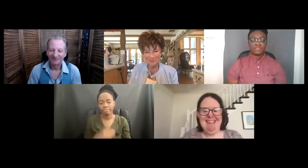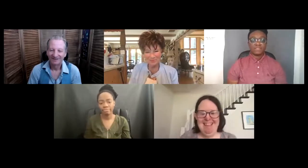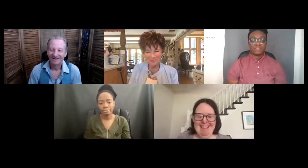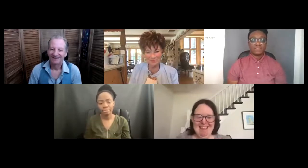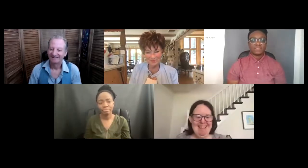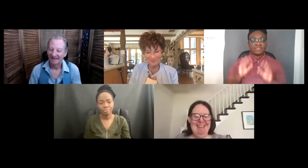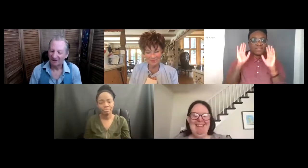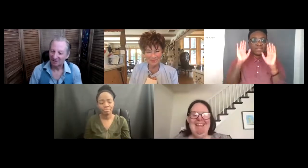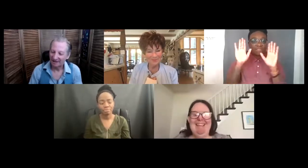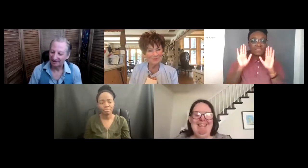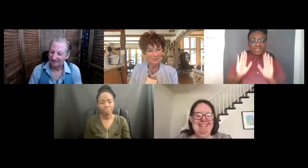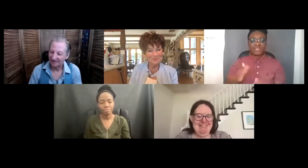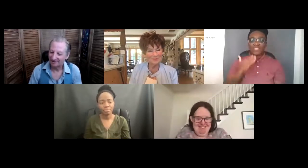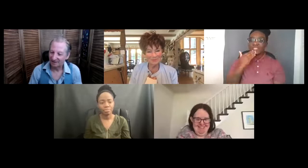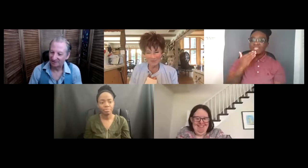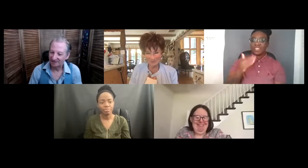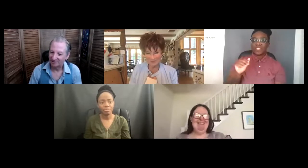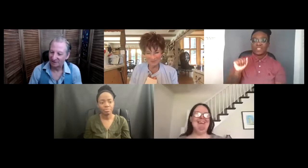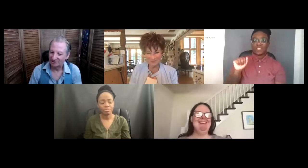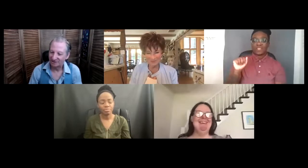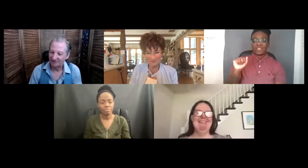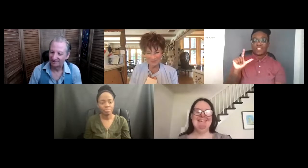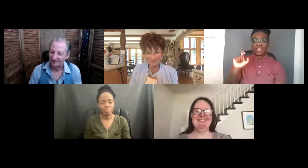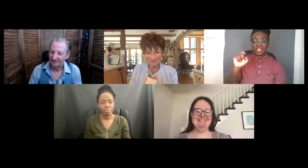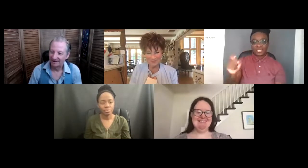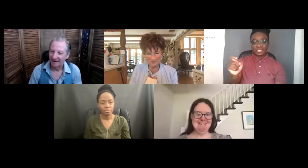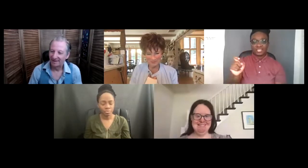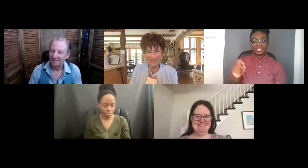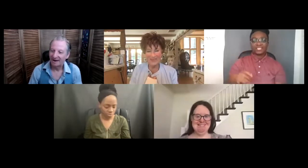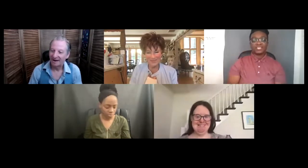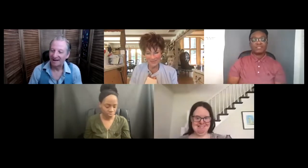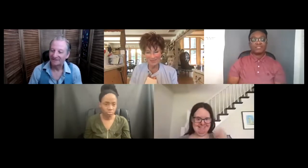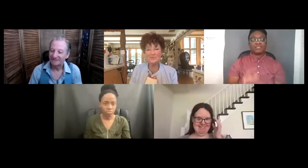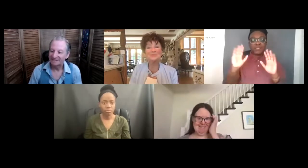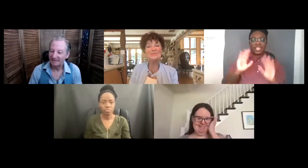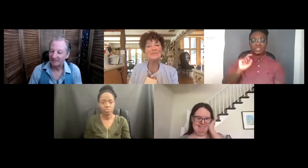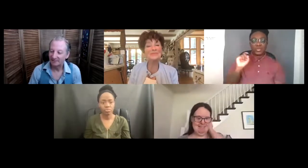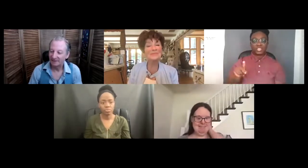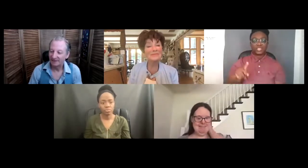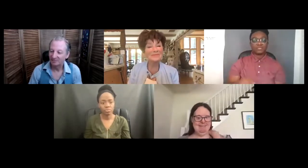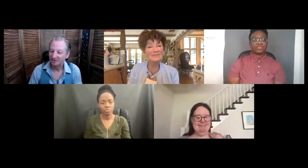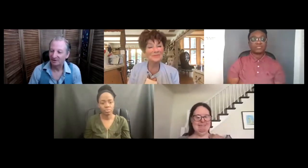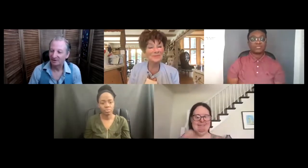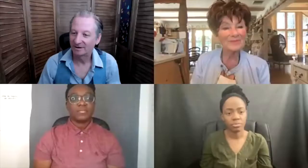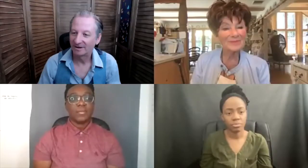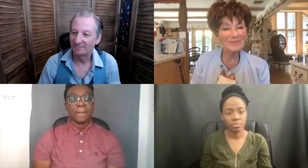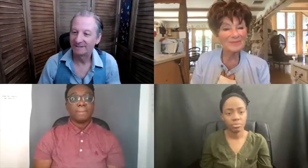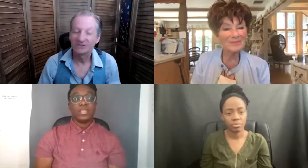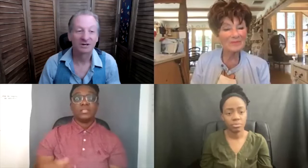wonderful. Thank you, Alexander. What a great question. I have to say, Marion, one of